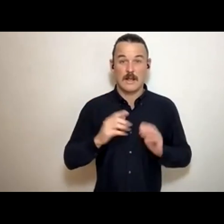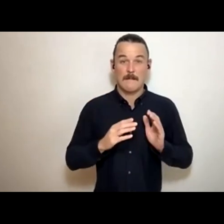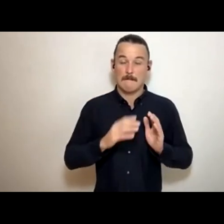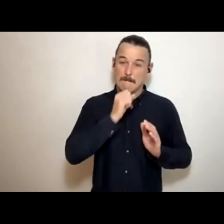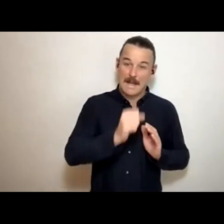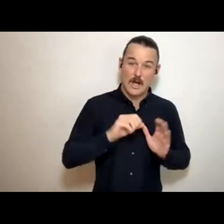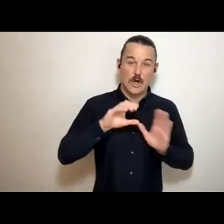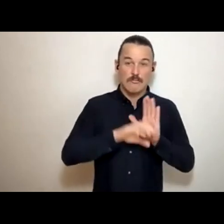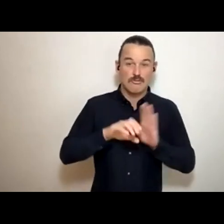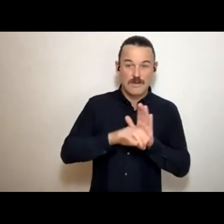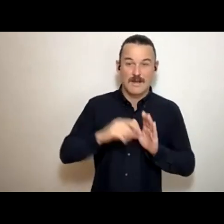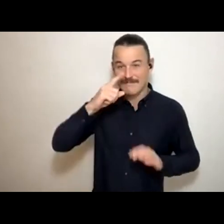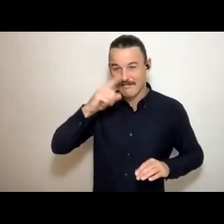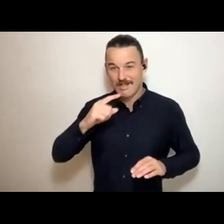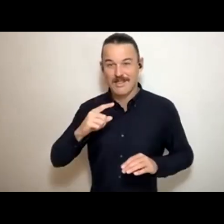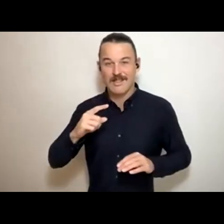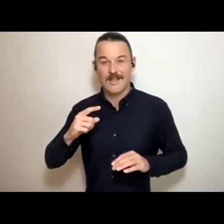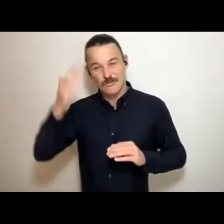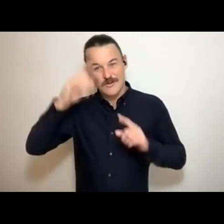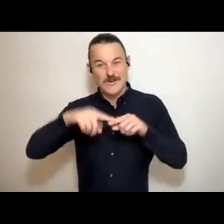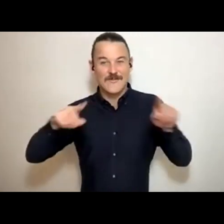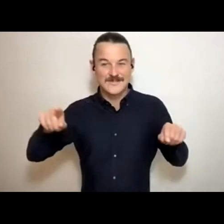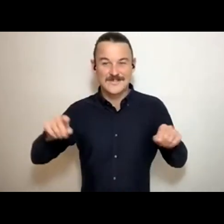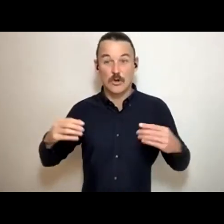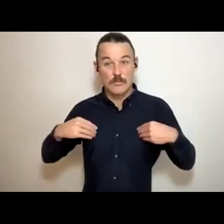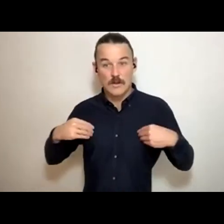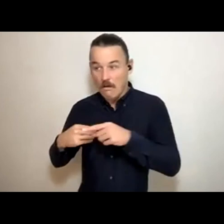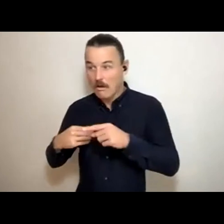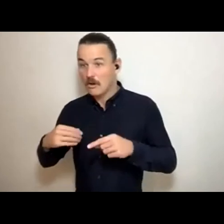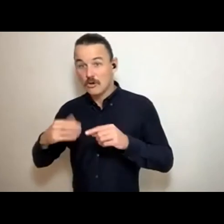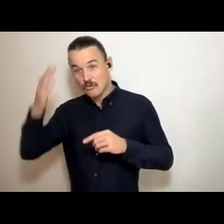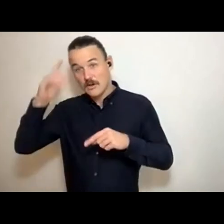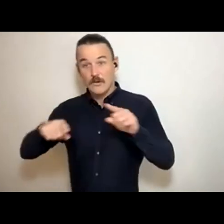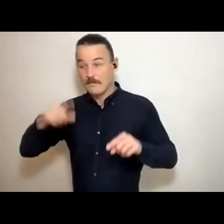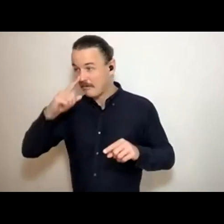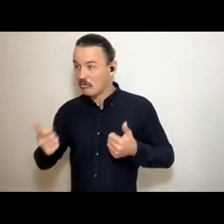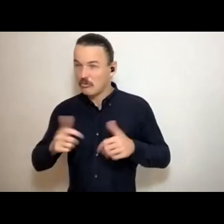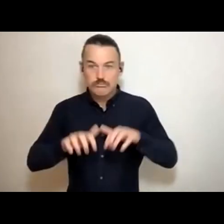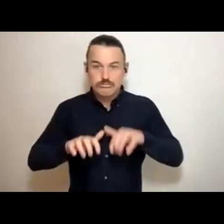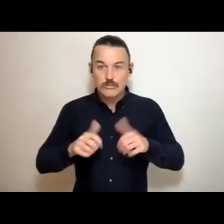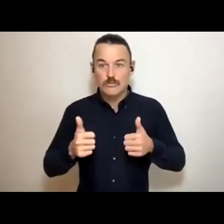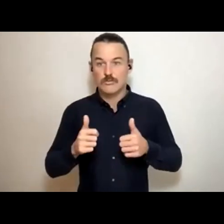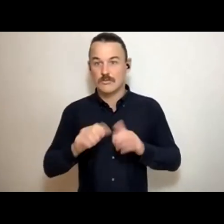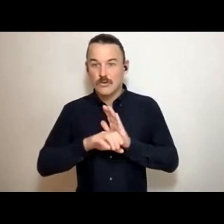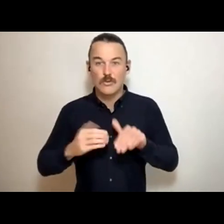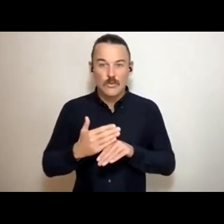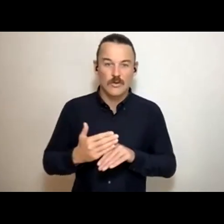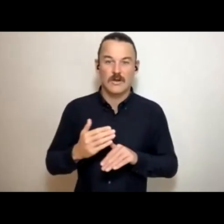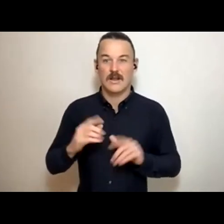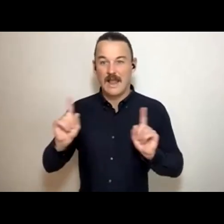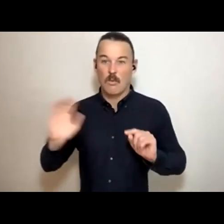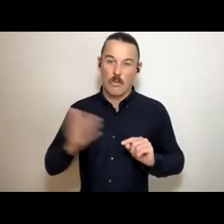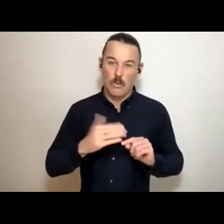Corporations are taking it on, you know, all the major corporations are now have neurodiversity policies. Uh,